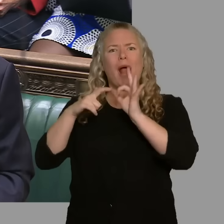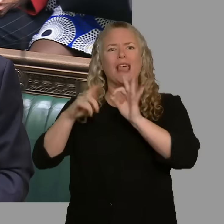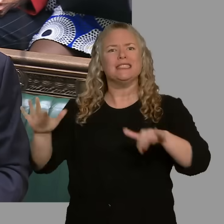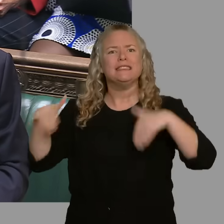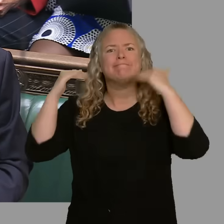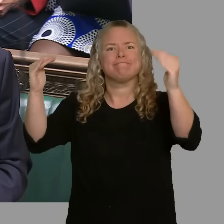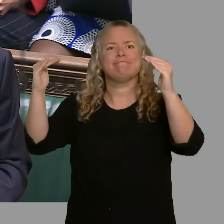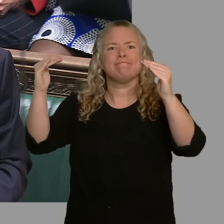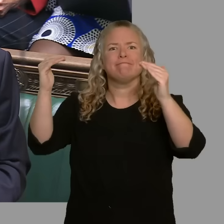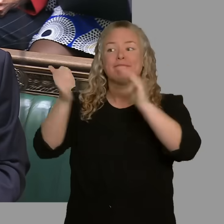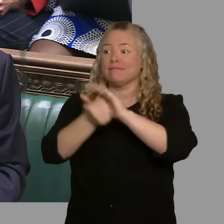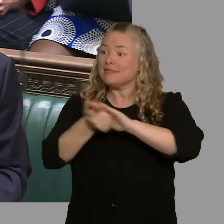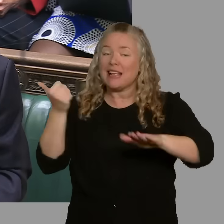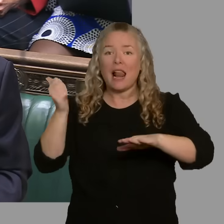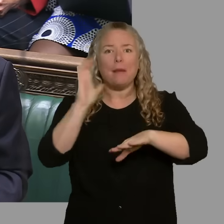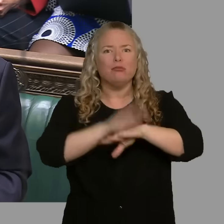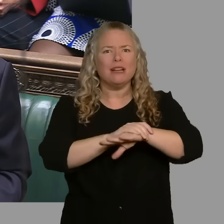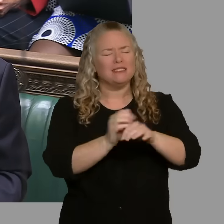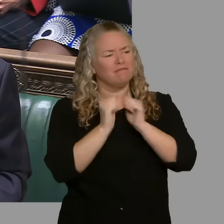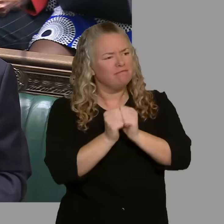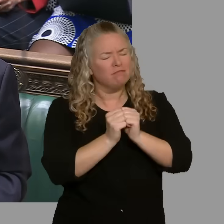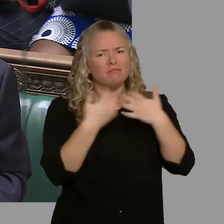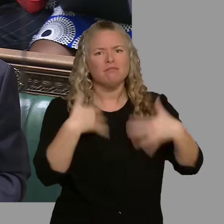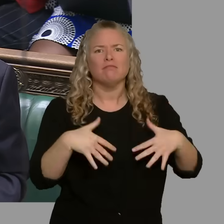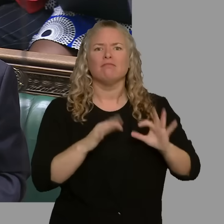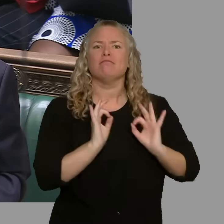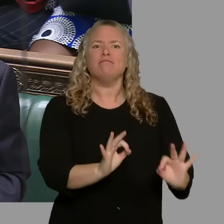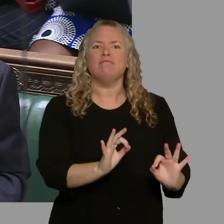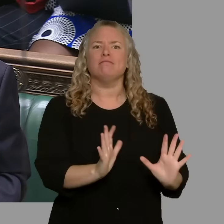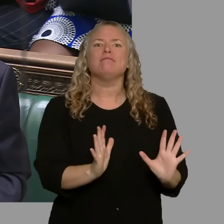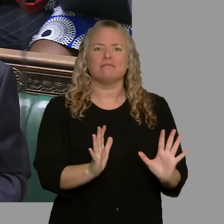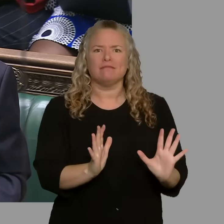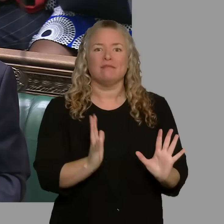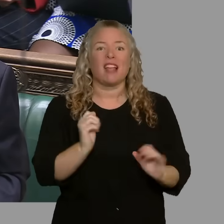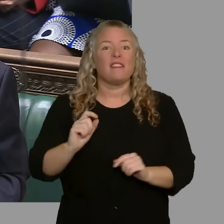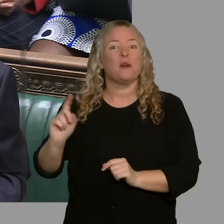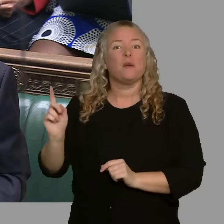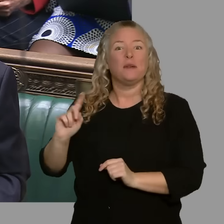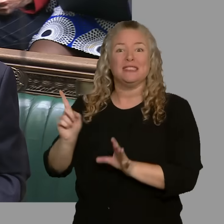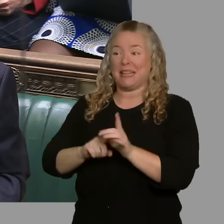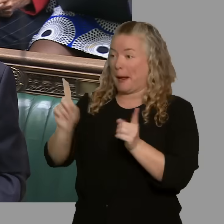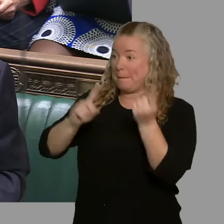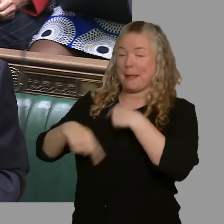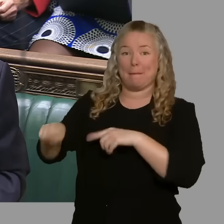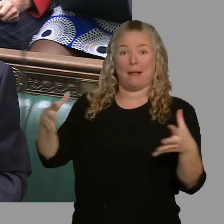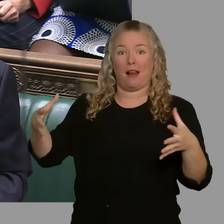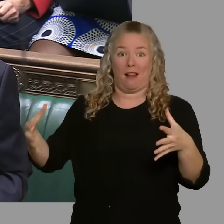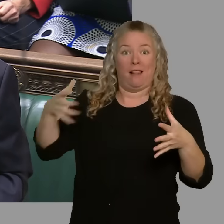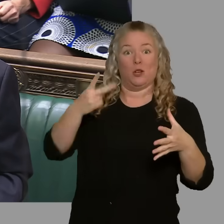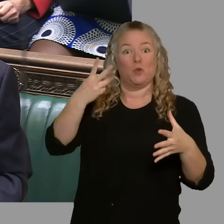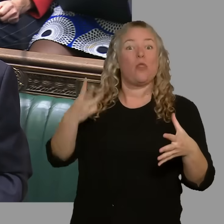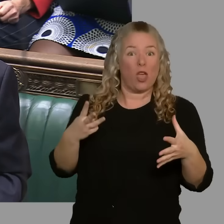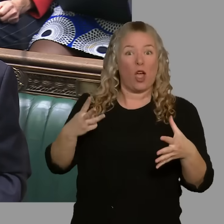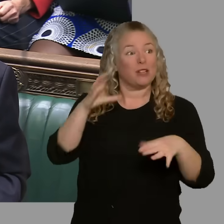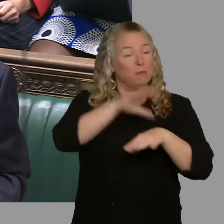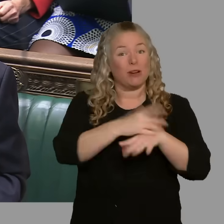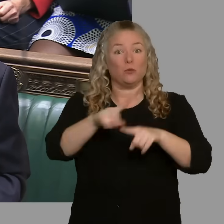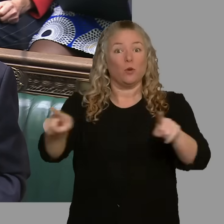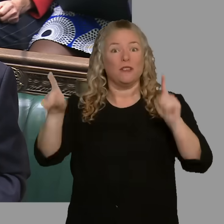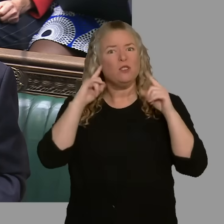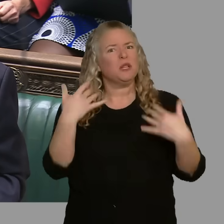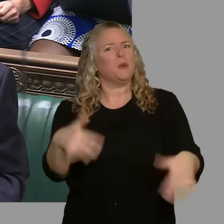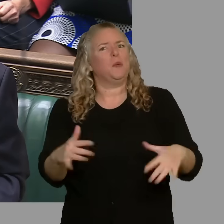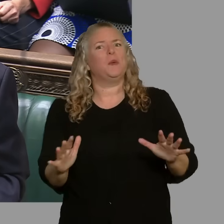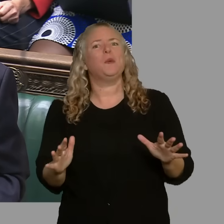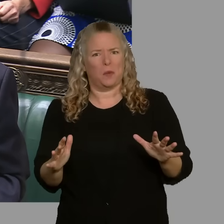our country. Mr. Speaker, we've supported this with record £3 billion budget for more apprenticeships, more technical colleges and